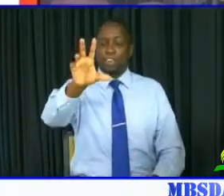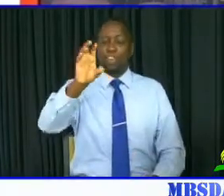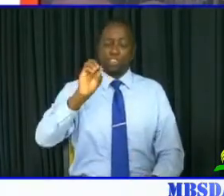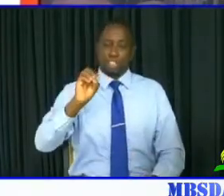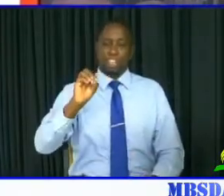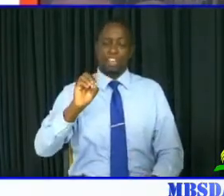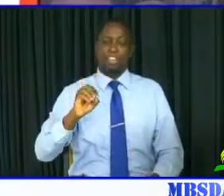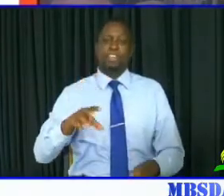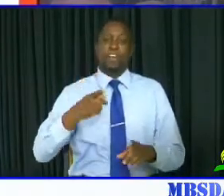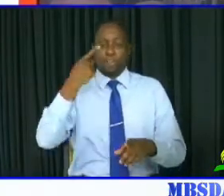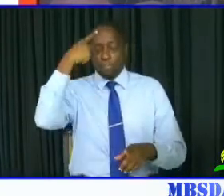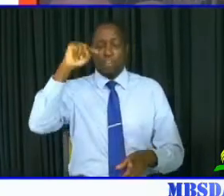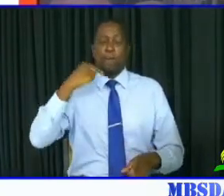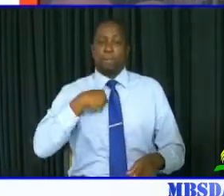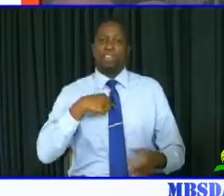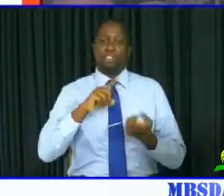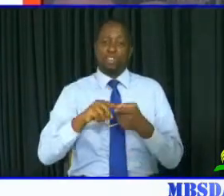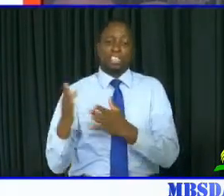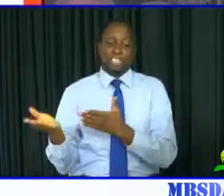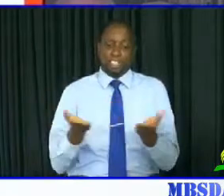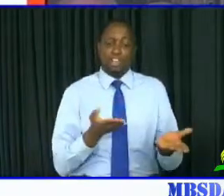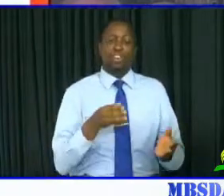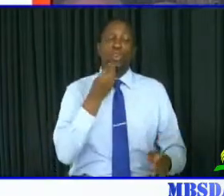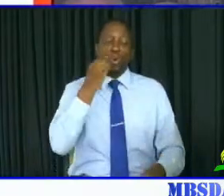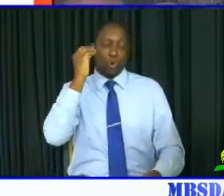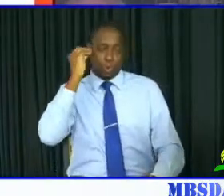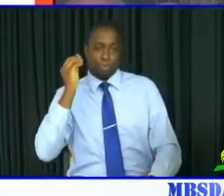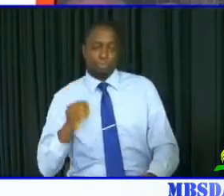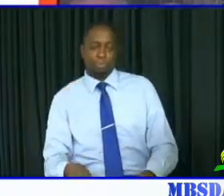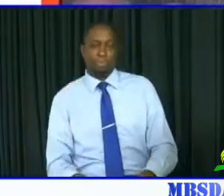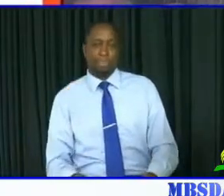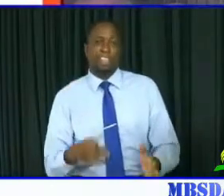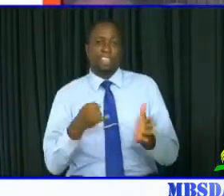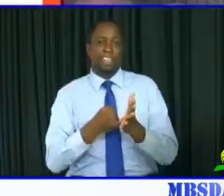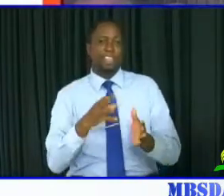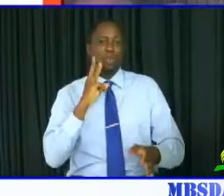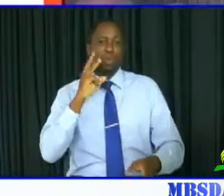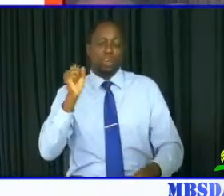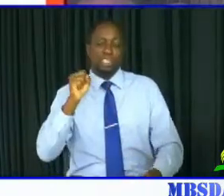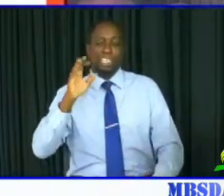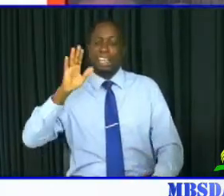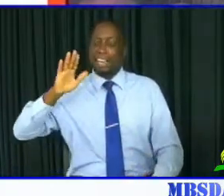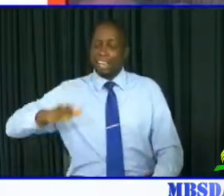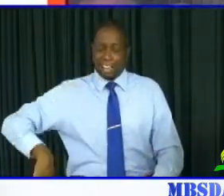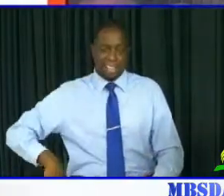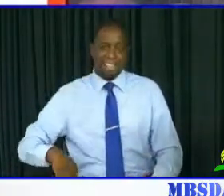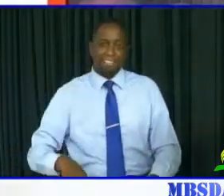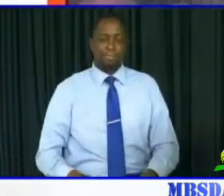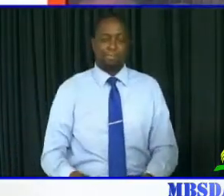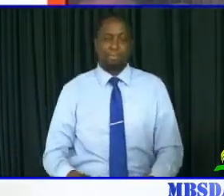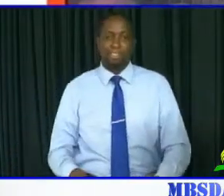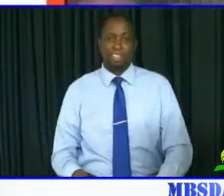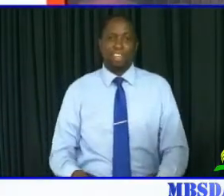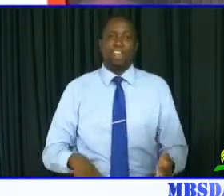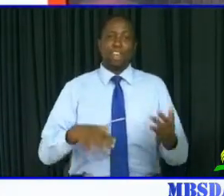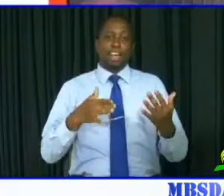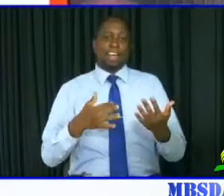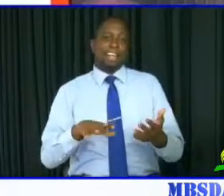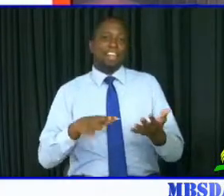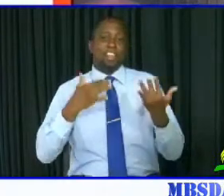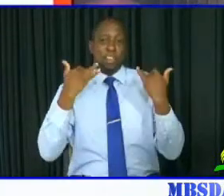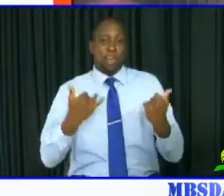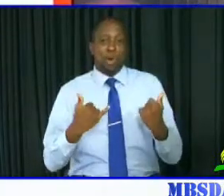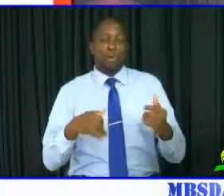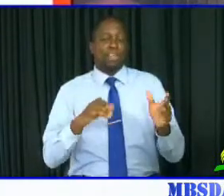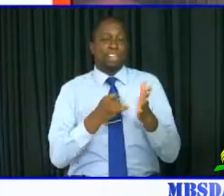pocket, but I was going home. It was late. When we reached Rejoin, it was well after midnight.